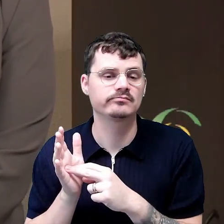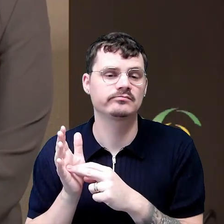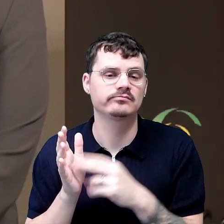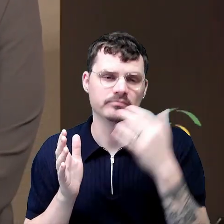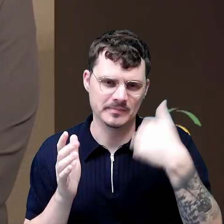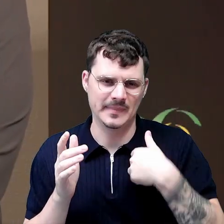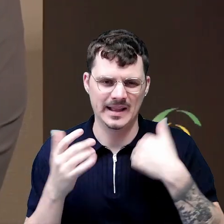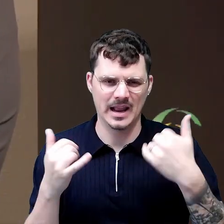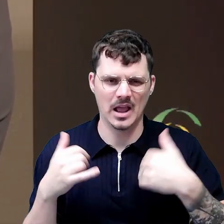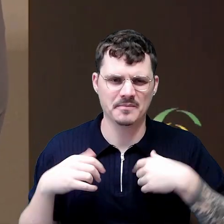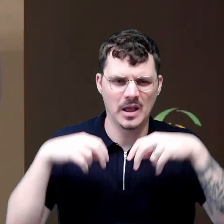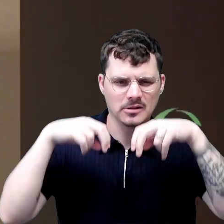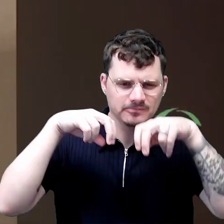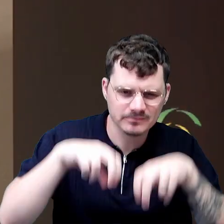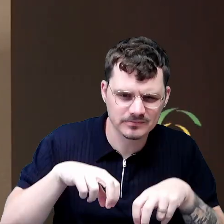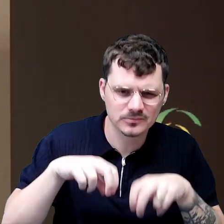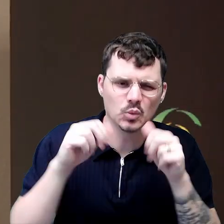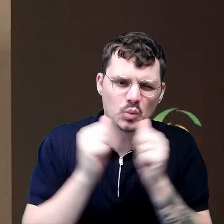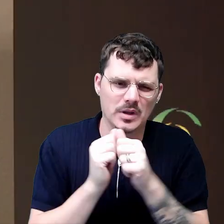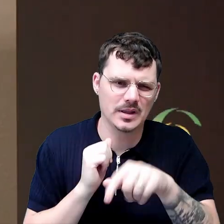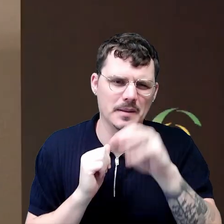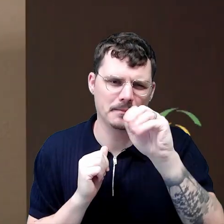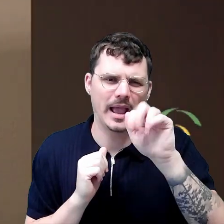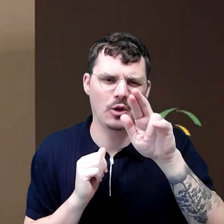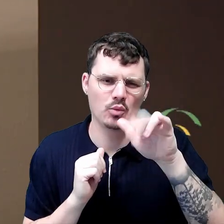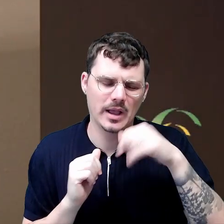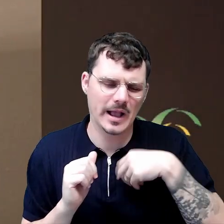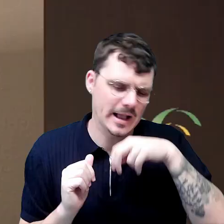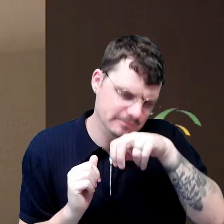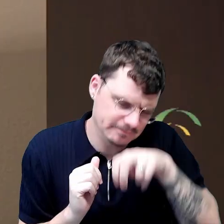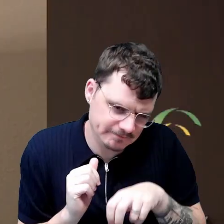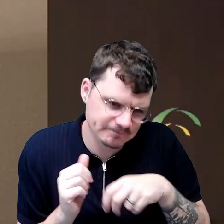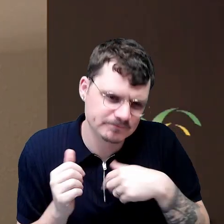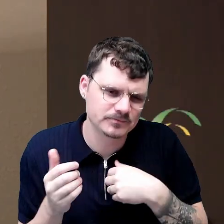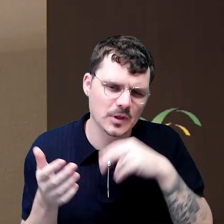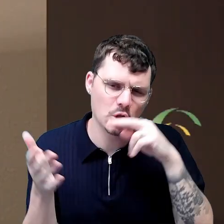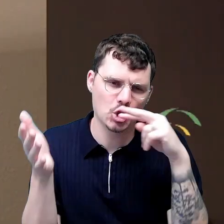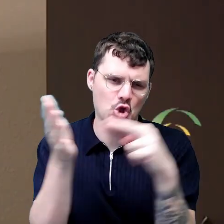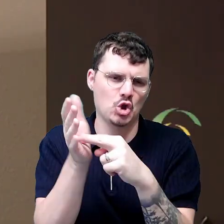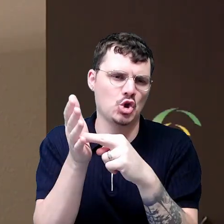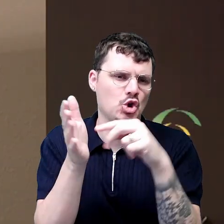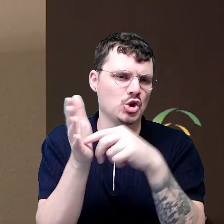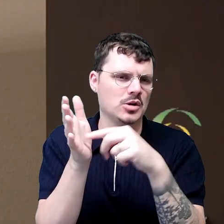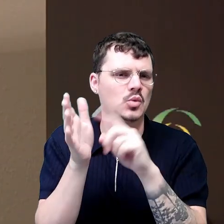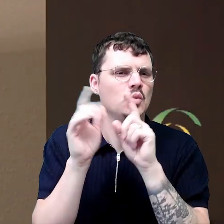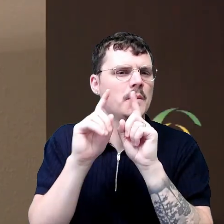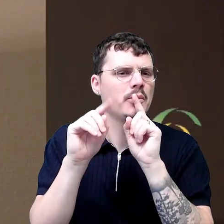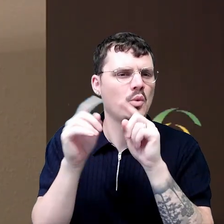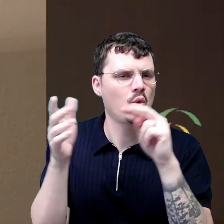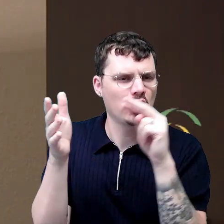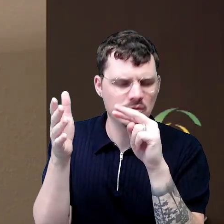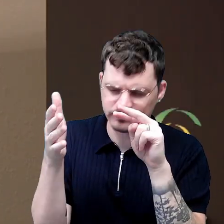crouched down there on the floor with Mary. And I'm looking at these reports. And